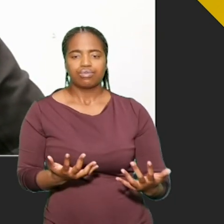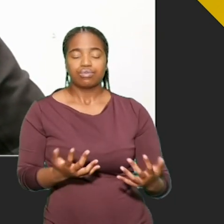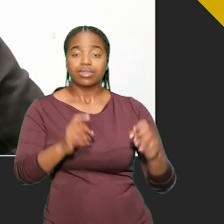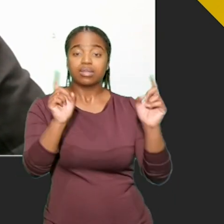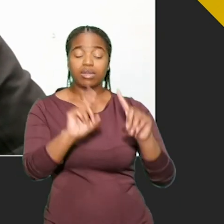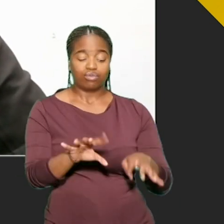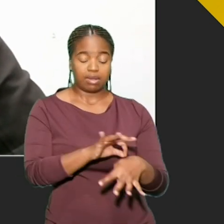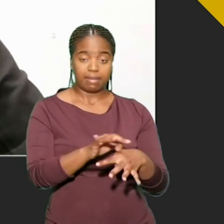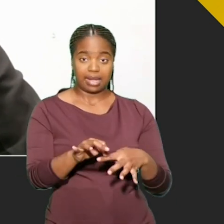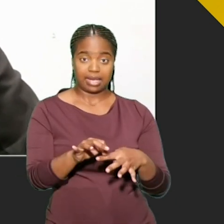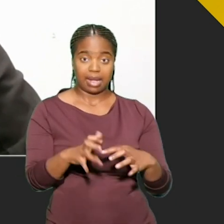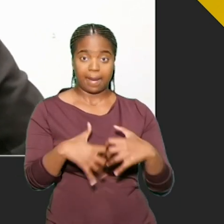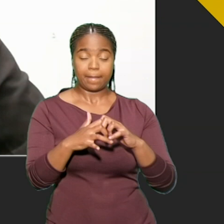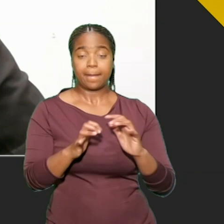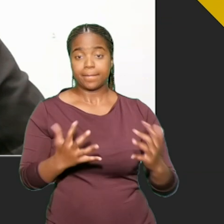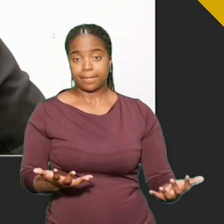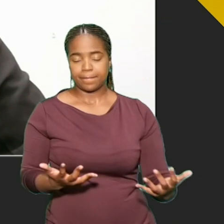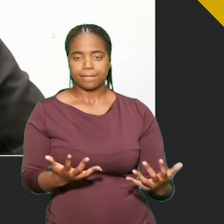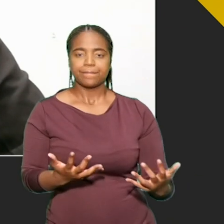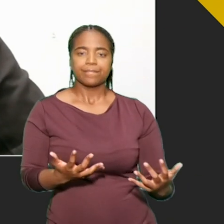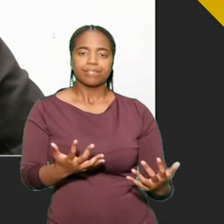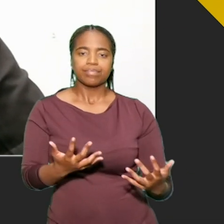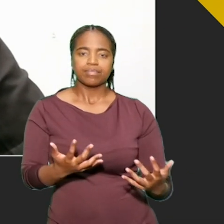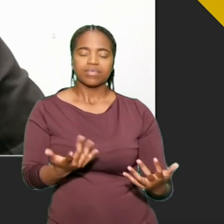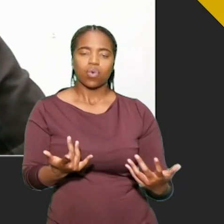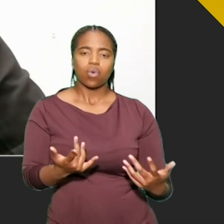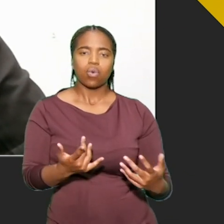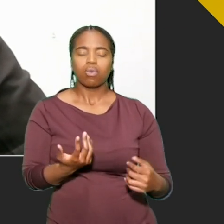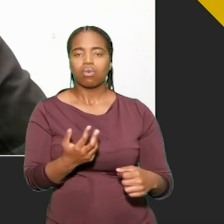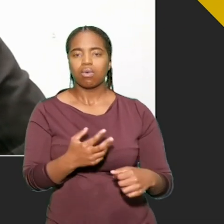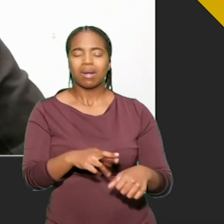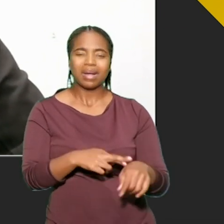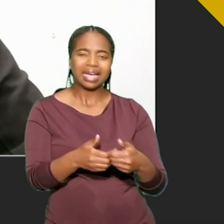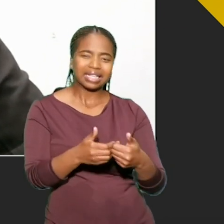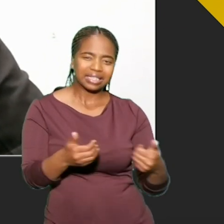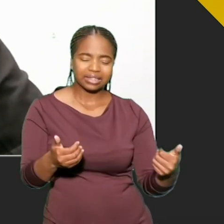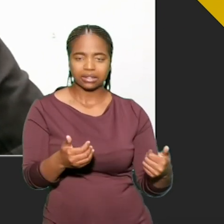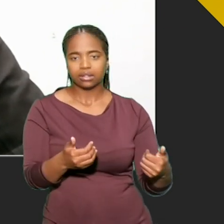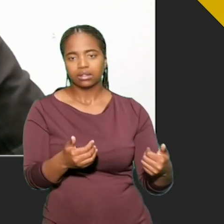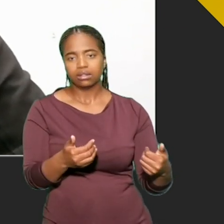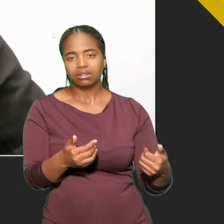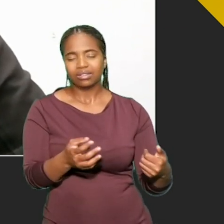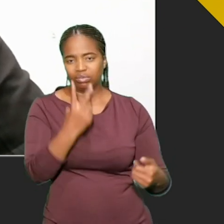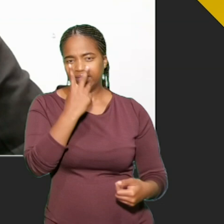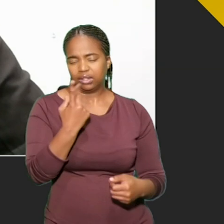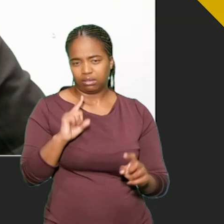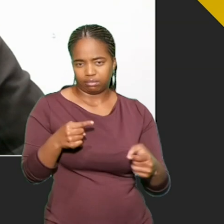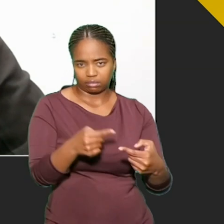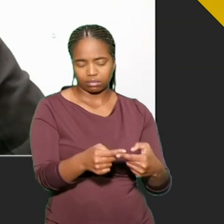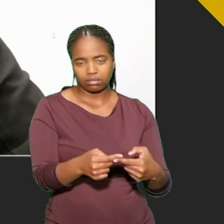planning came about as a legacy of apartheid and Bantu stands, as we have seen.